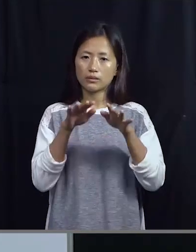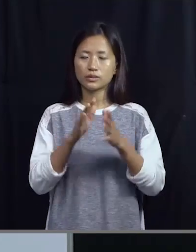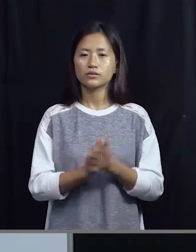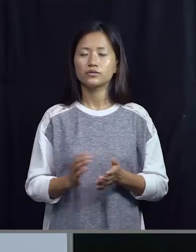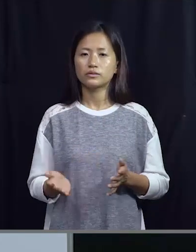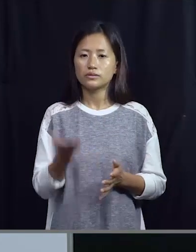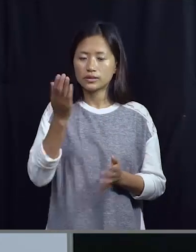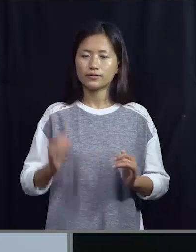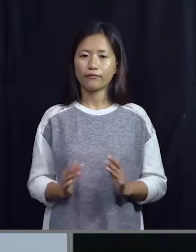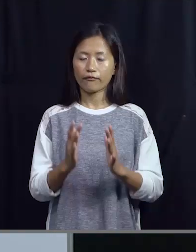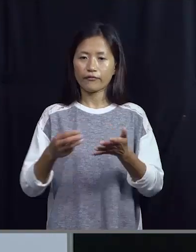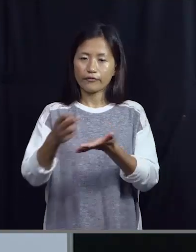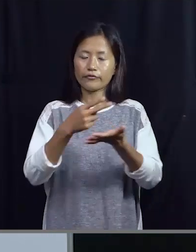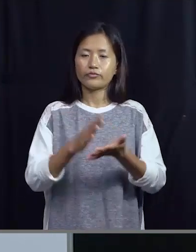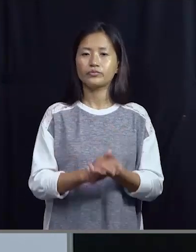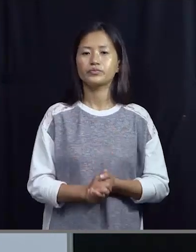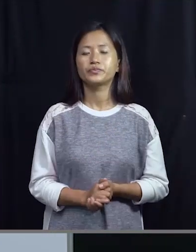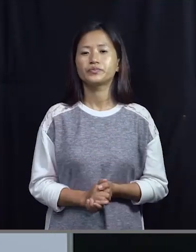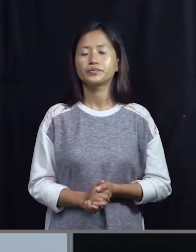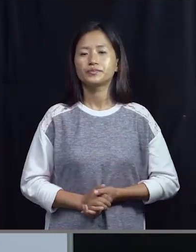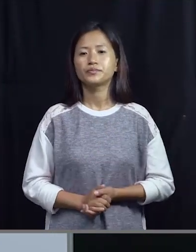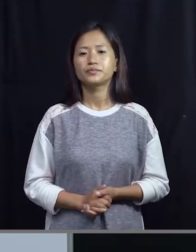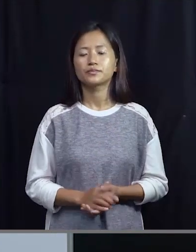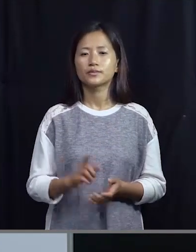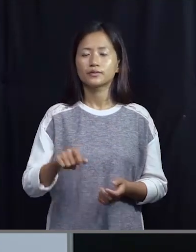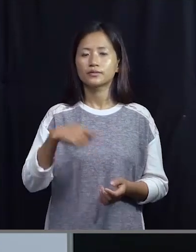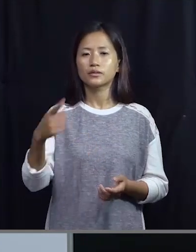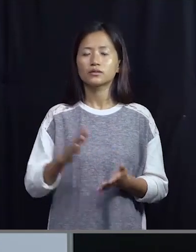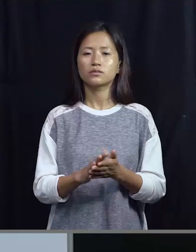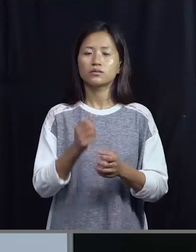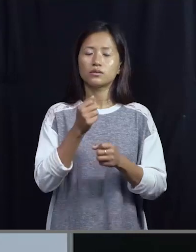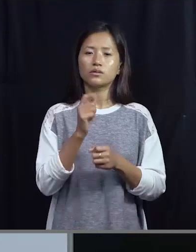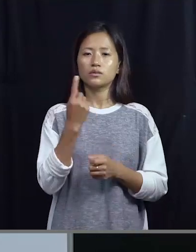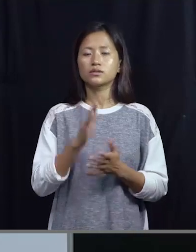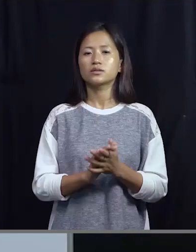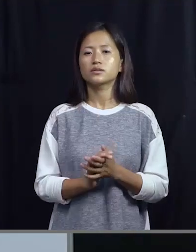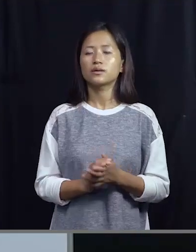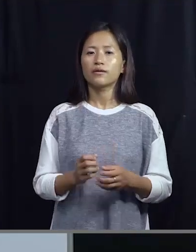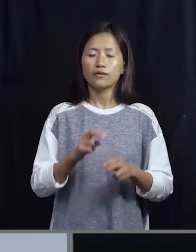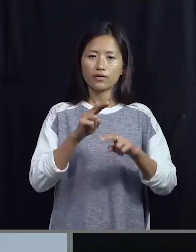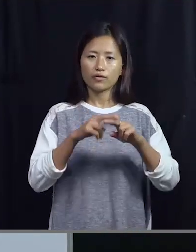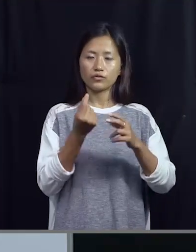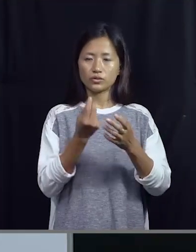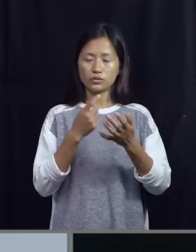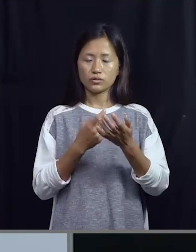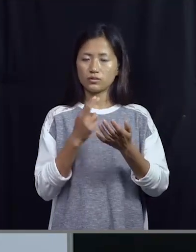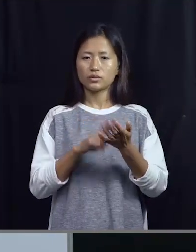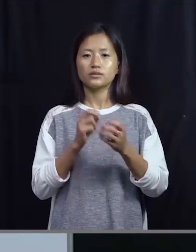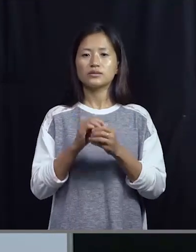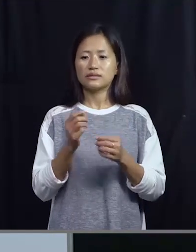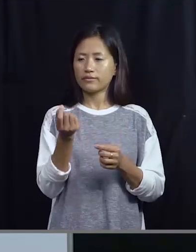which will help in rice fields. That is just a common example. The next one is fungi as biofertilizers. You know what's a fungus,